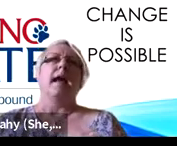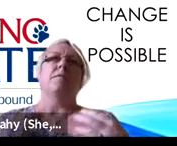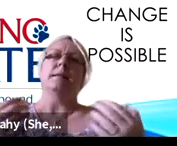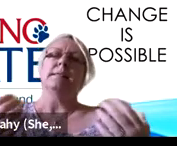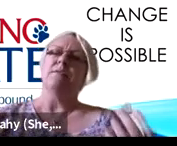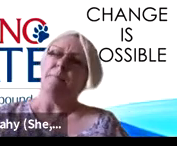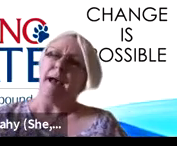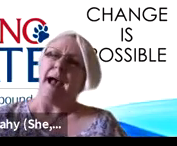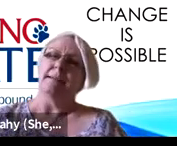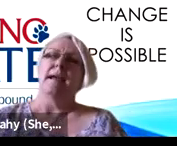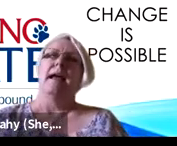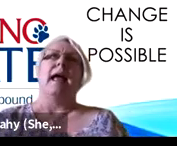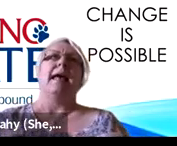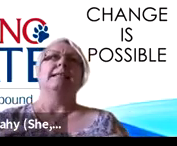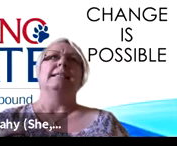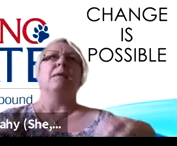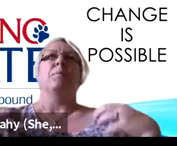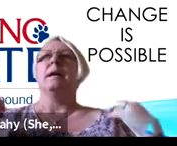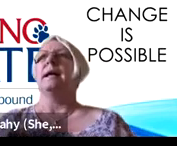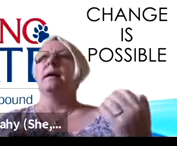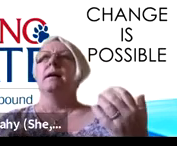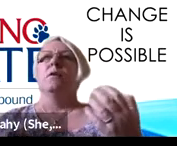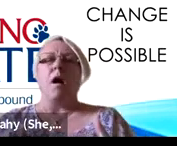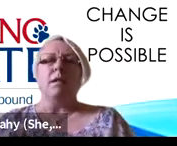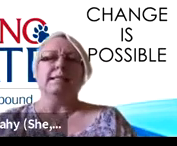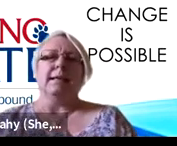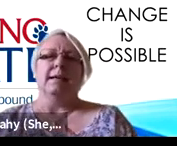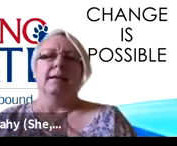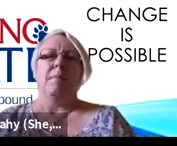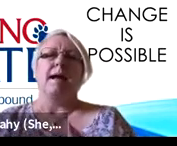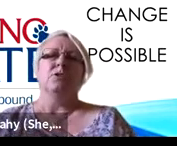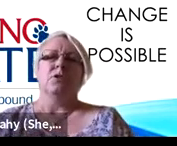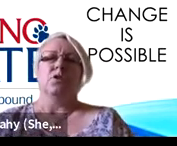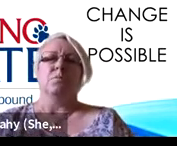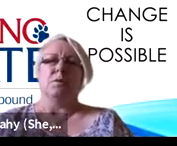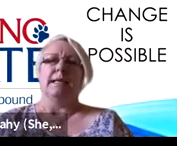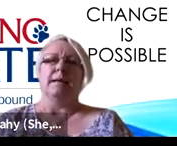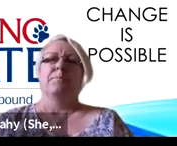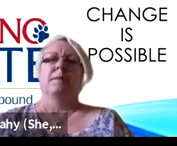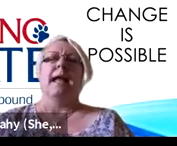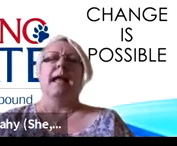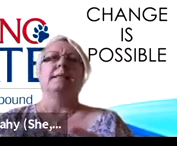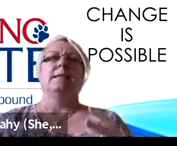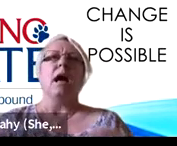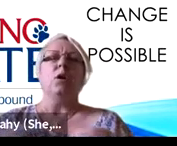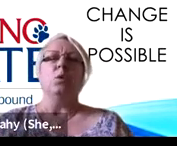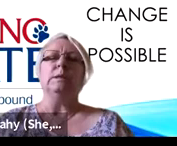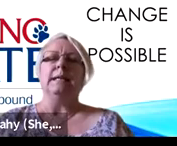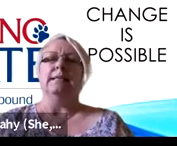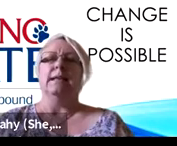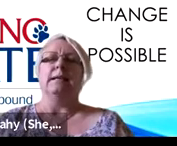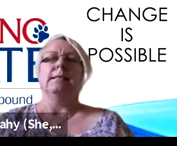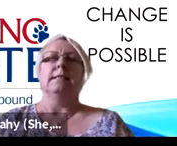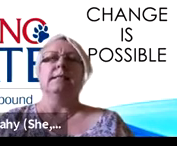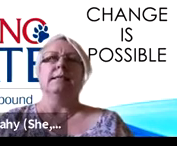they have a positive impact, and they bring quality back into their community. And not